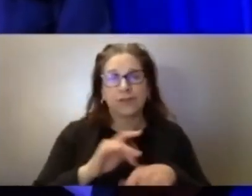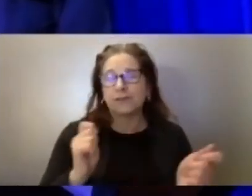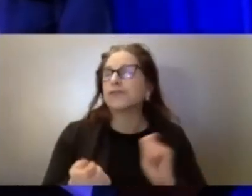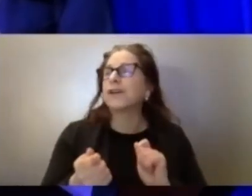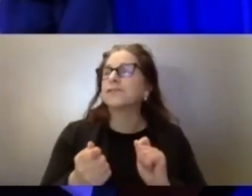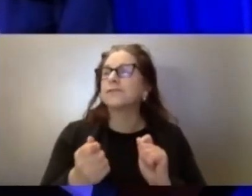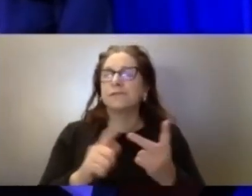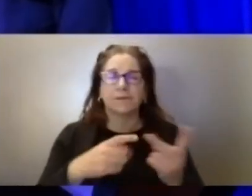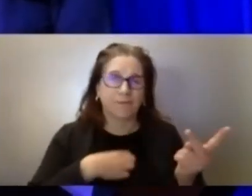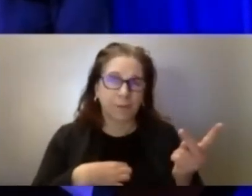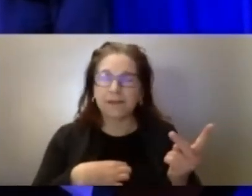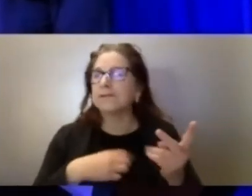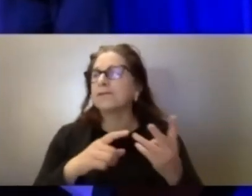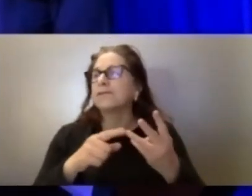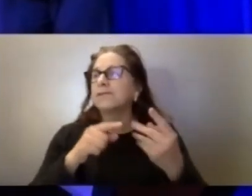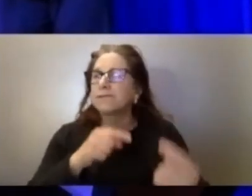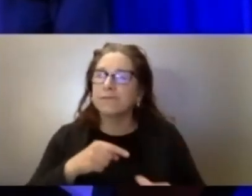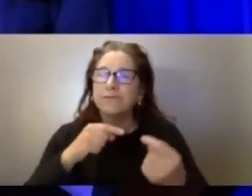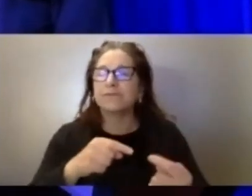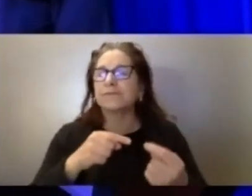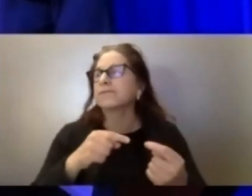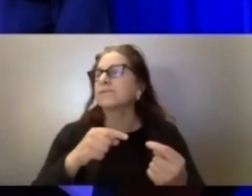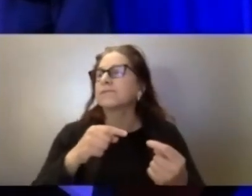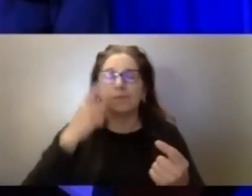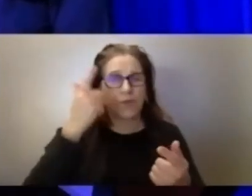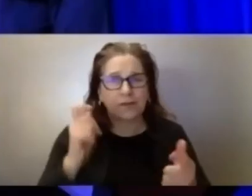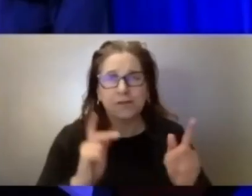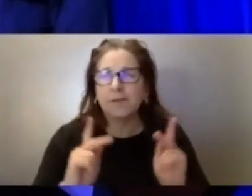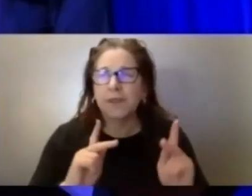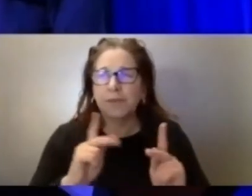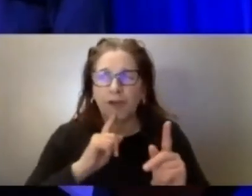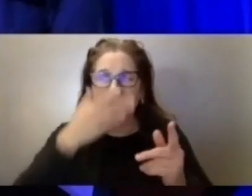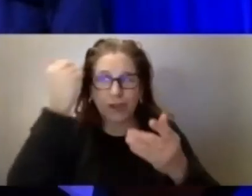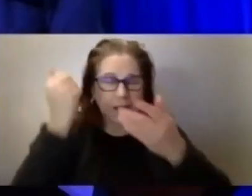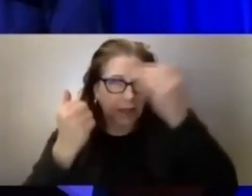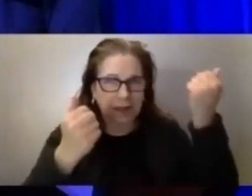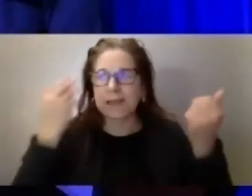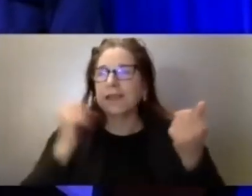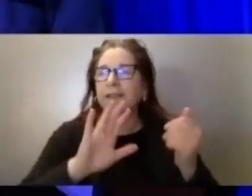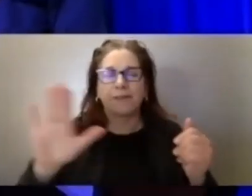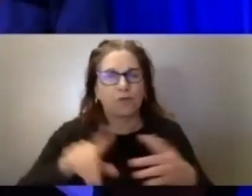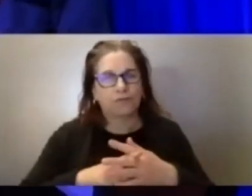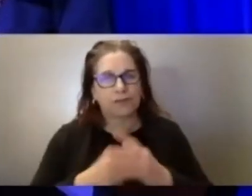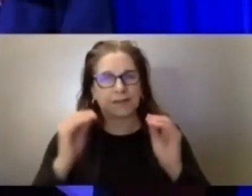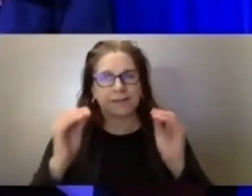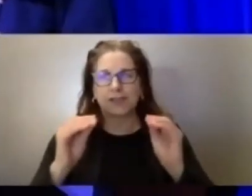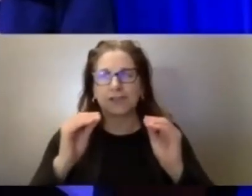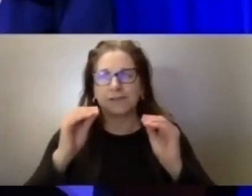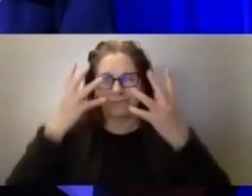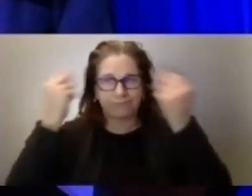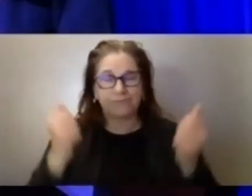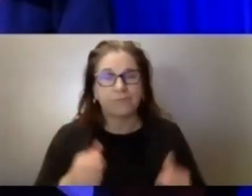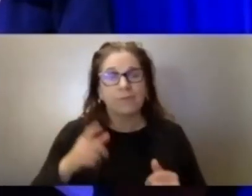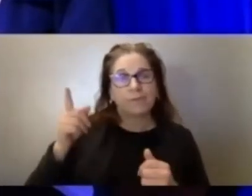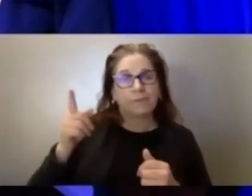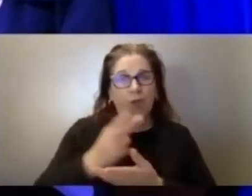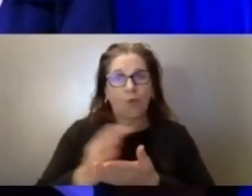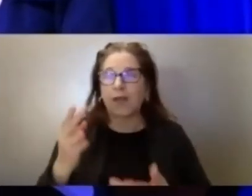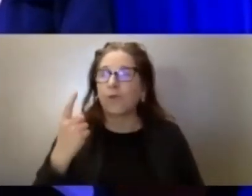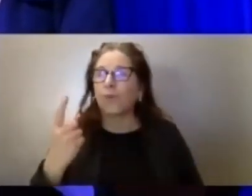strife. People, because people are forgetting their original teachings. The Holy